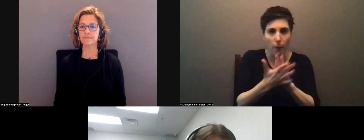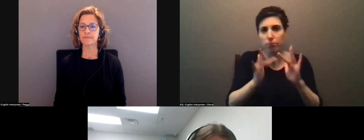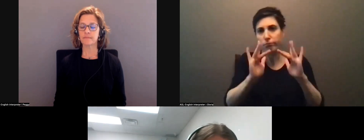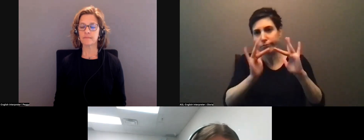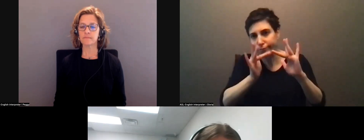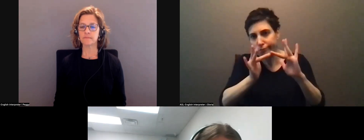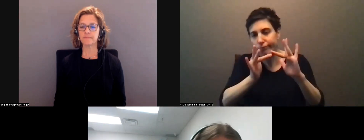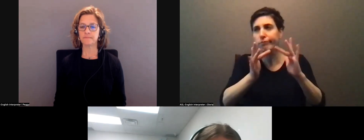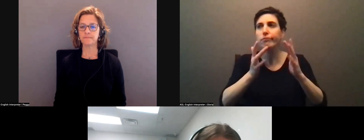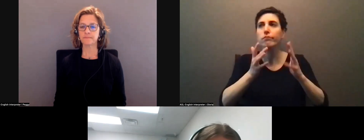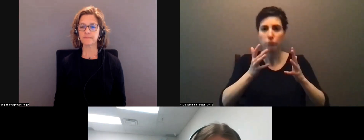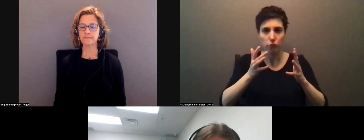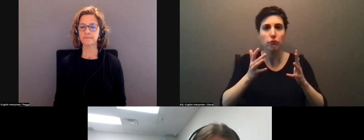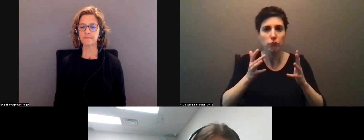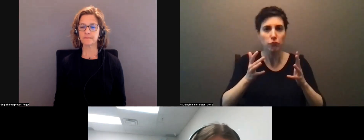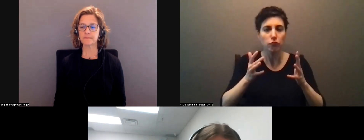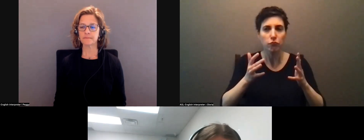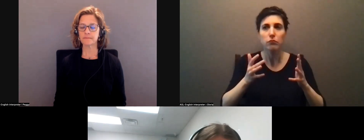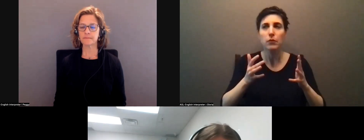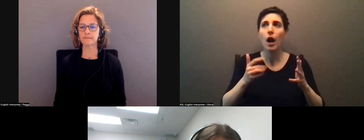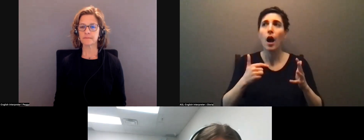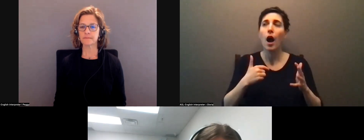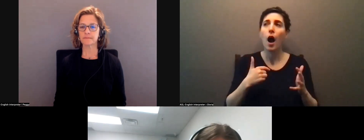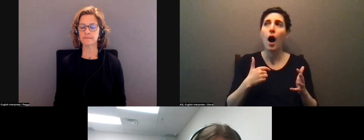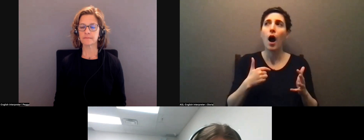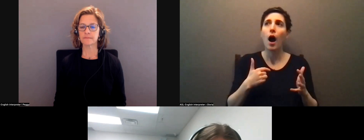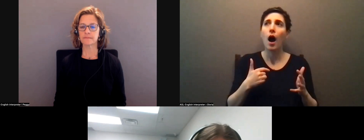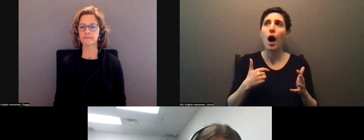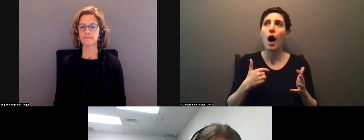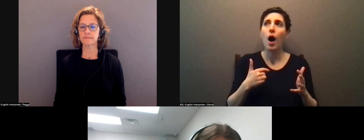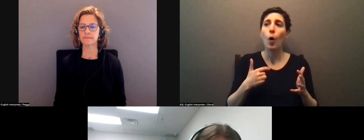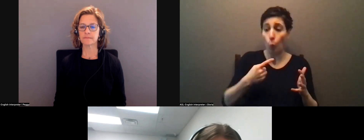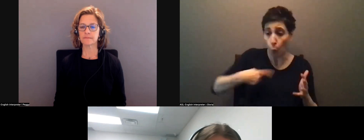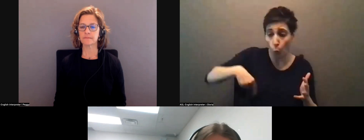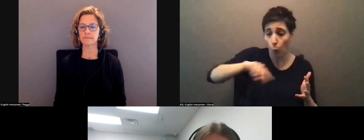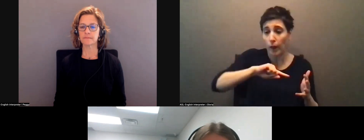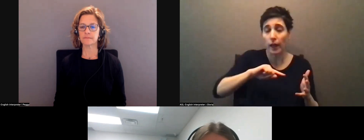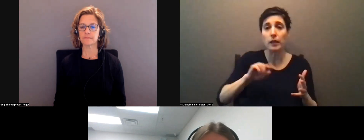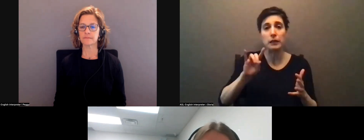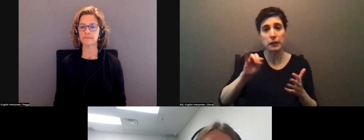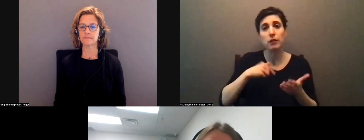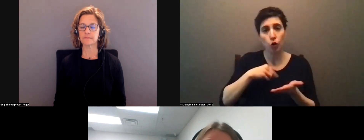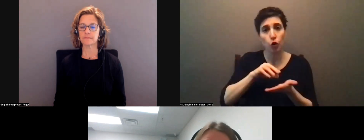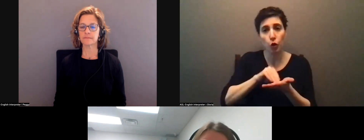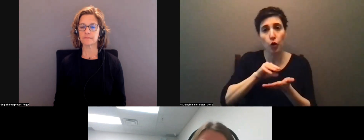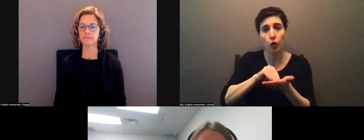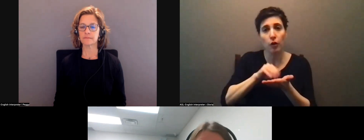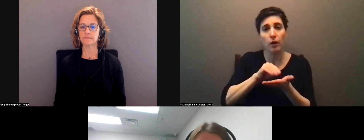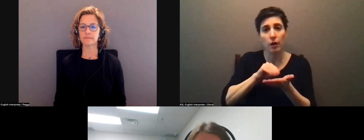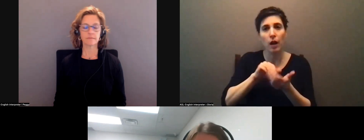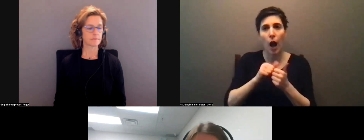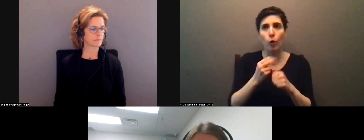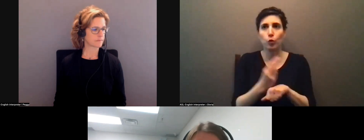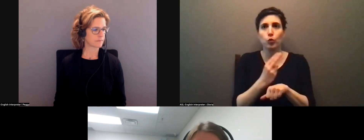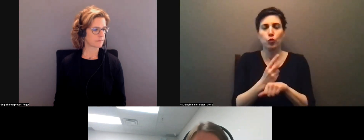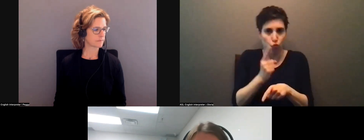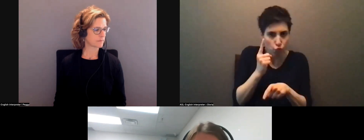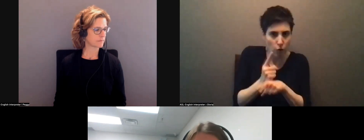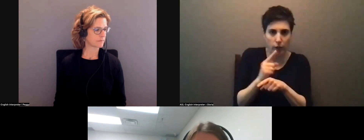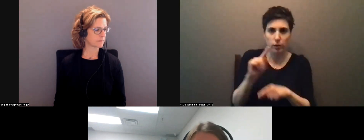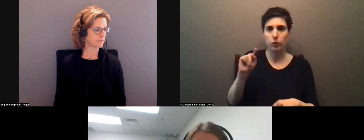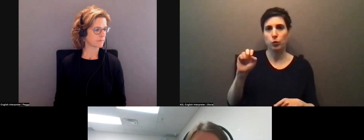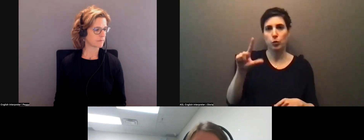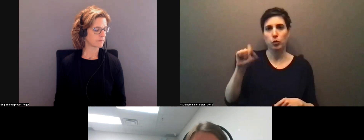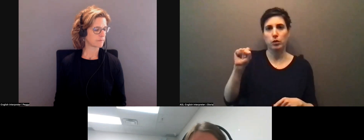work. So I would say we learn how to use and pick up the right tools that we